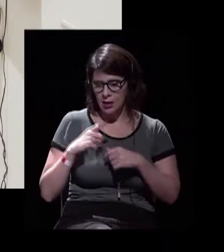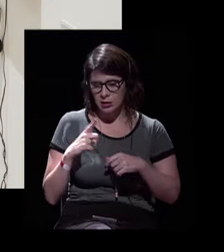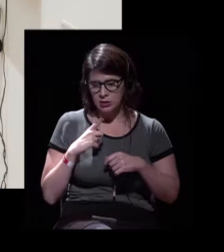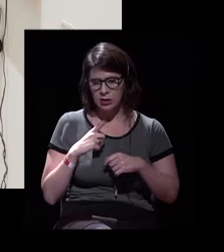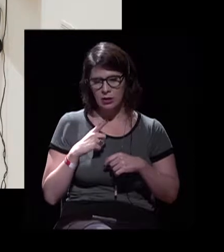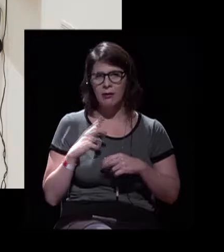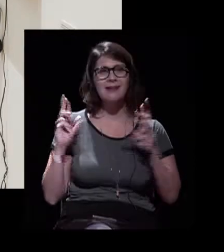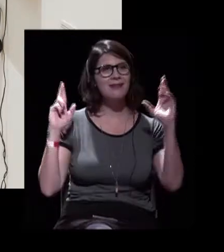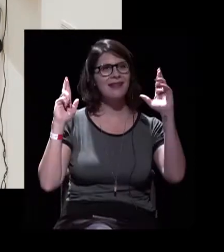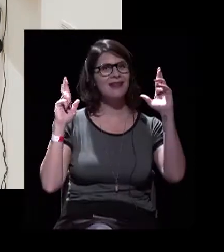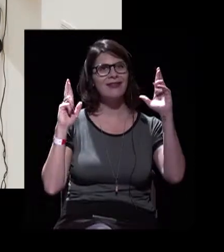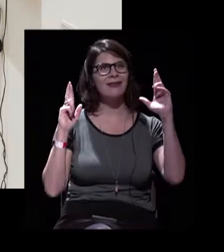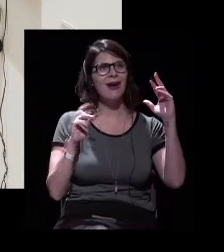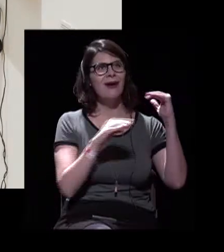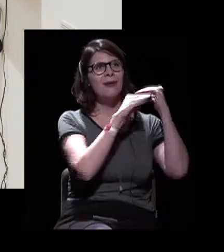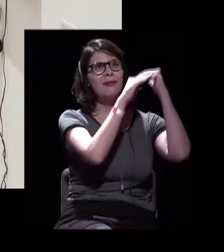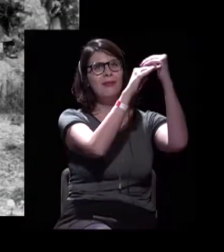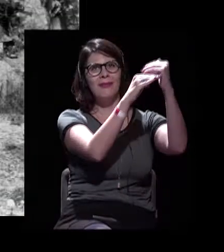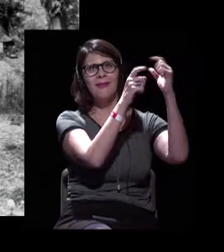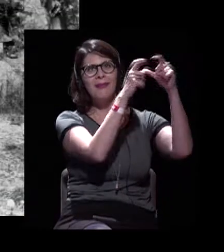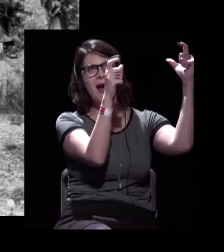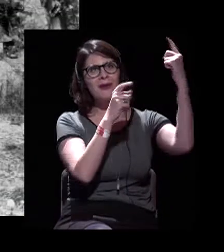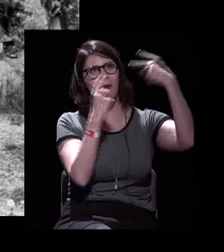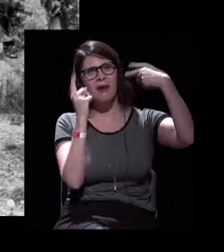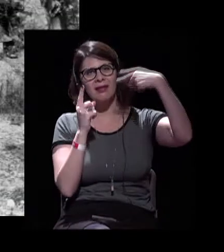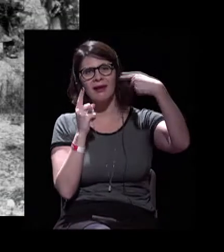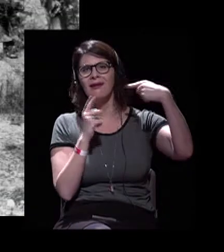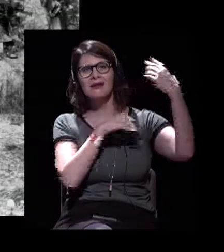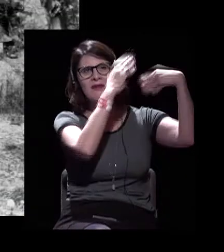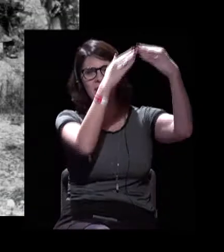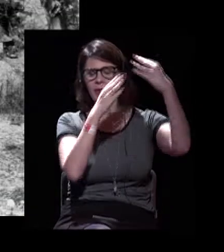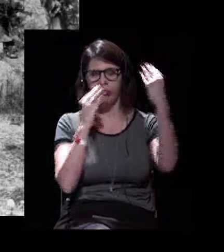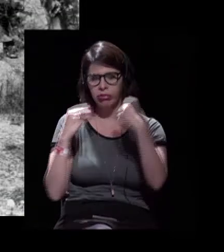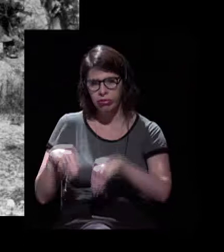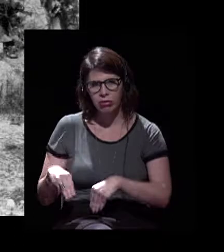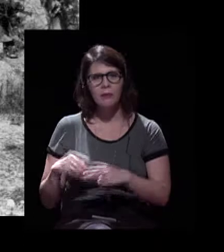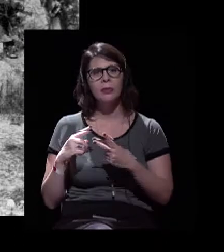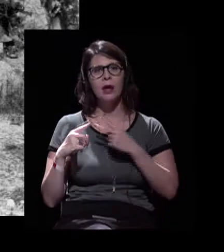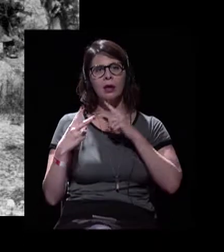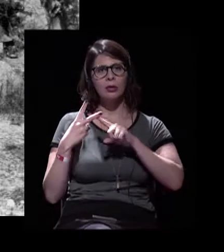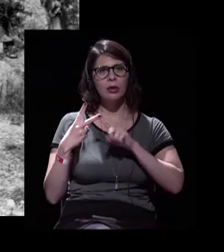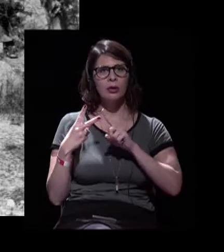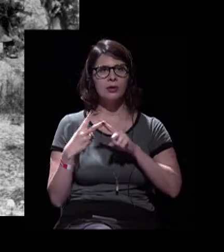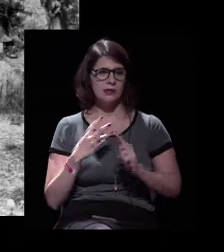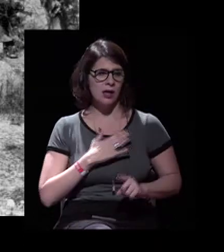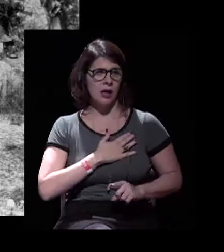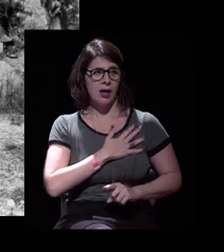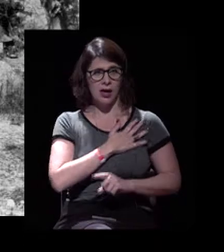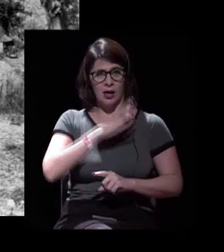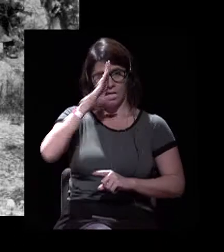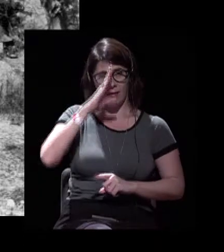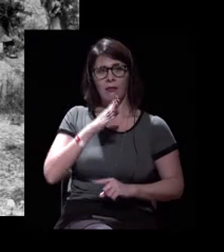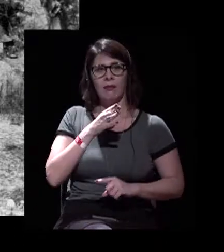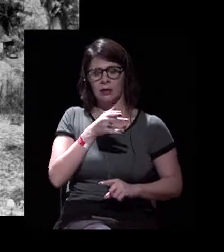or developmentalism, the simultaneous emergence of military regimes. 3. A major shift in the understanding of the role